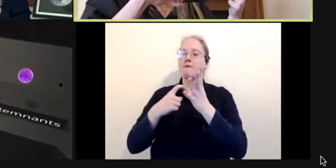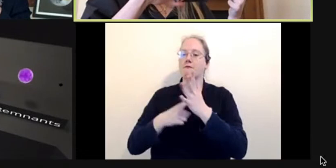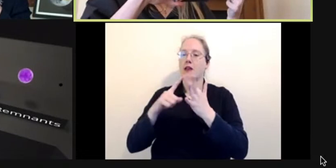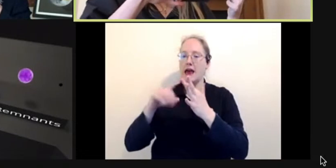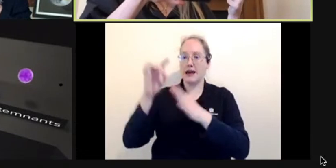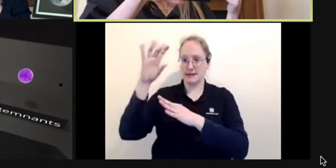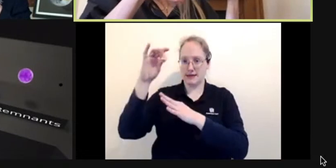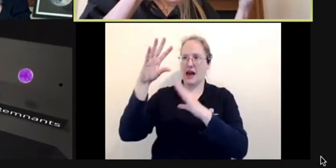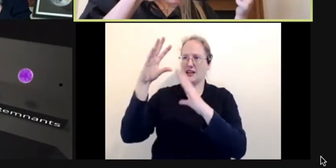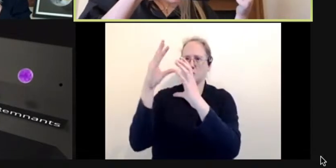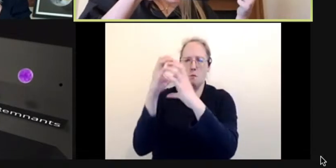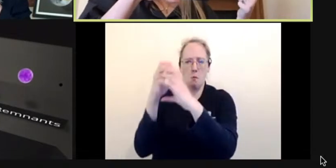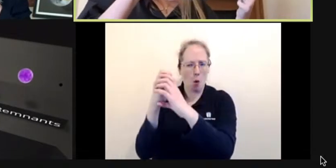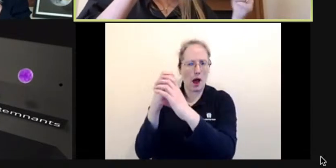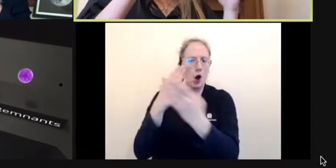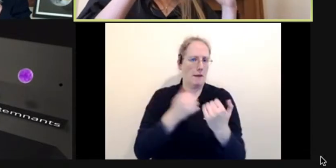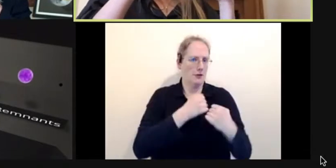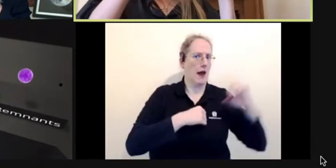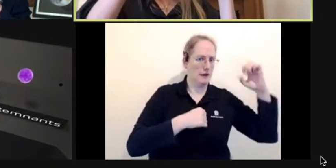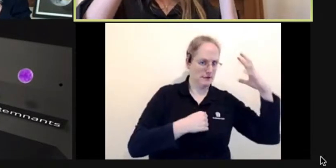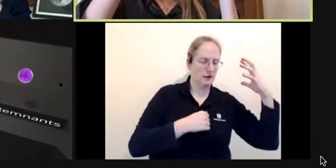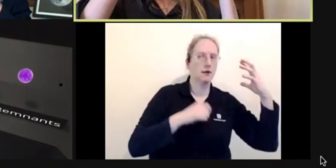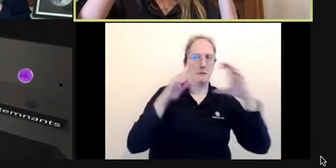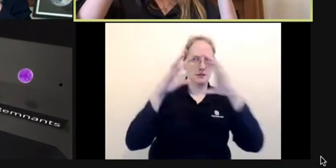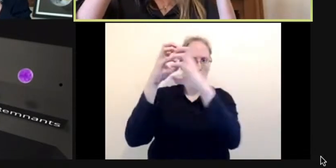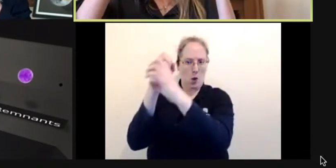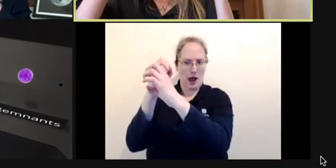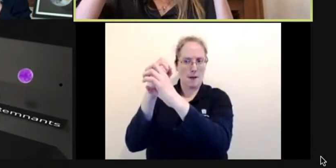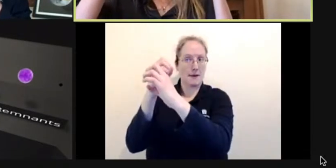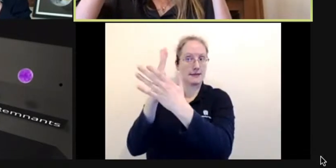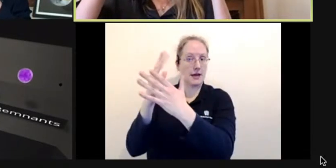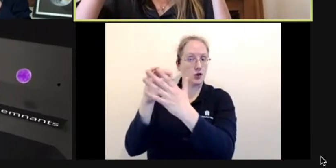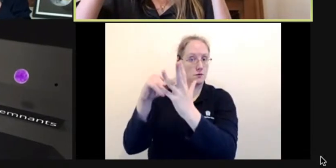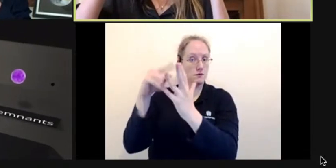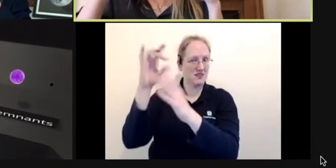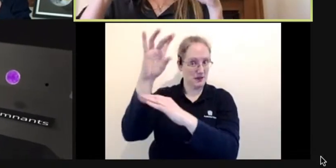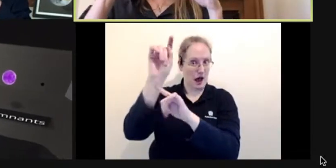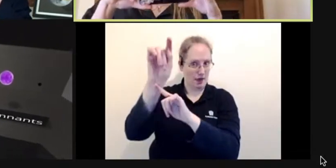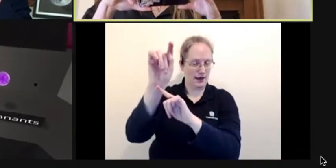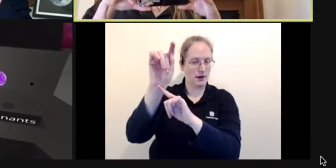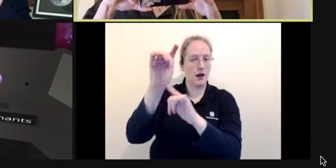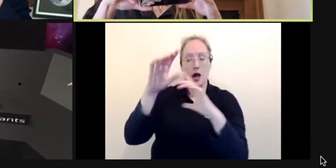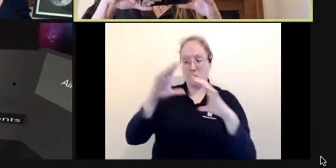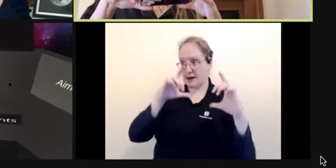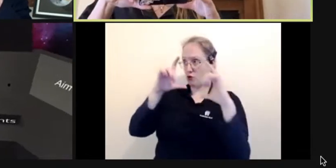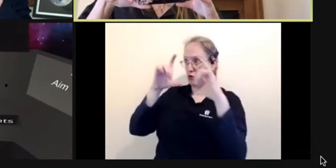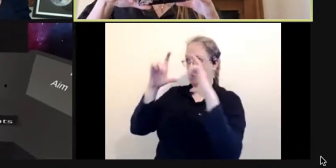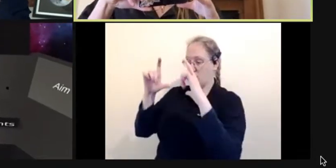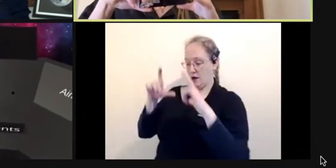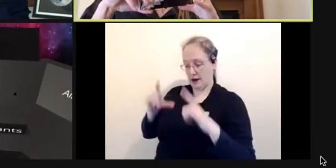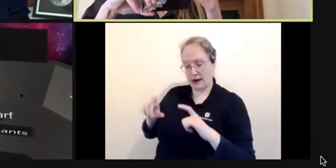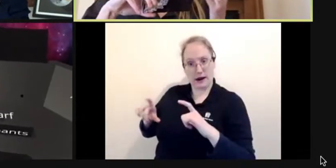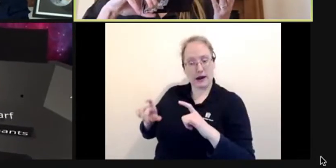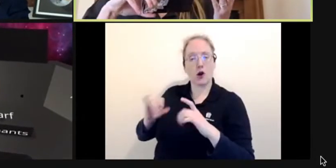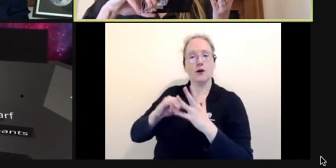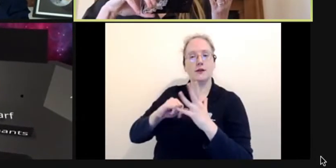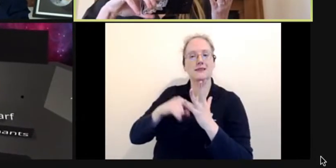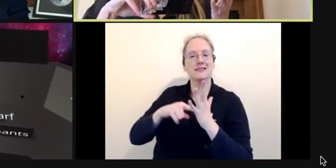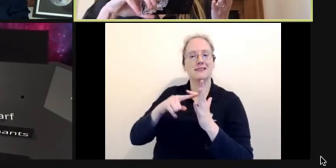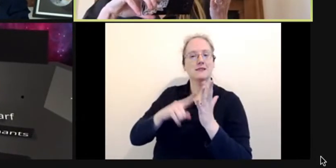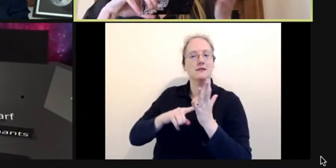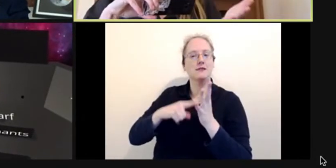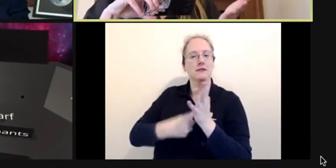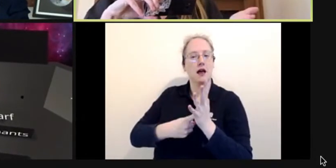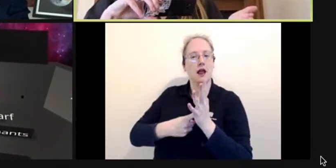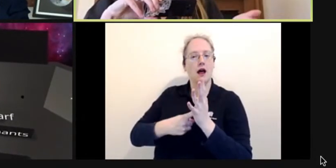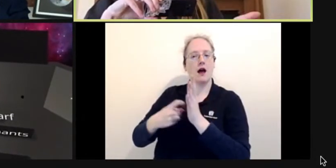than our sun, and it's an actual star. But if we go over to stellar remnants, you'll see white dwarf. And that's what happens when a